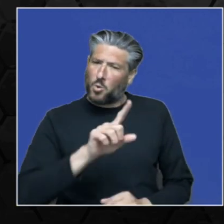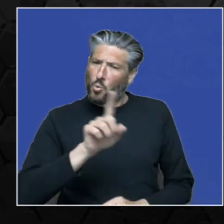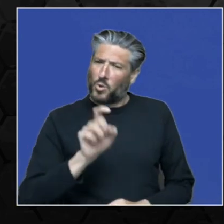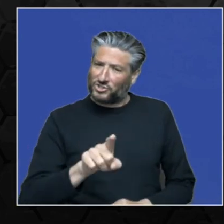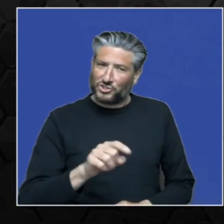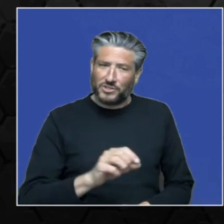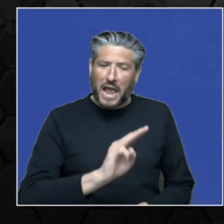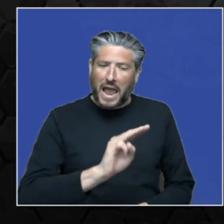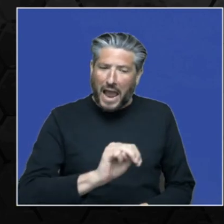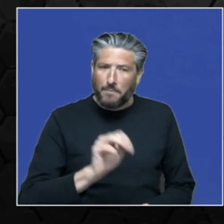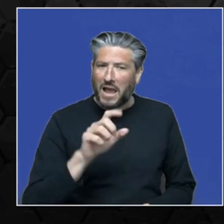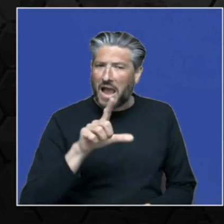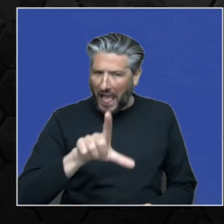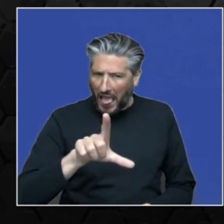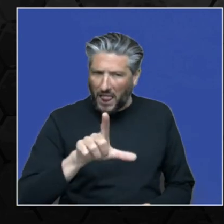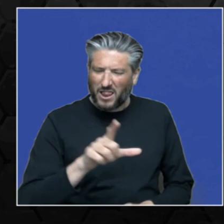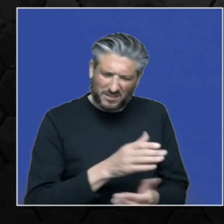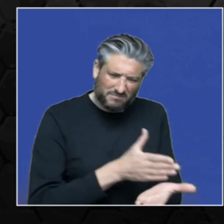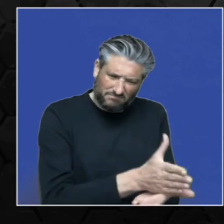think?